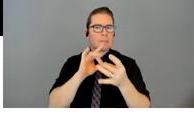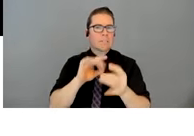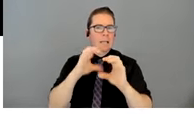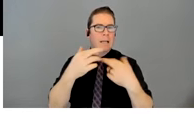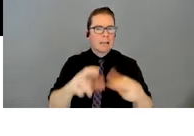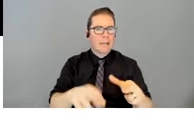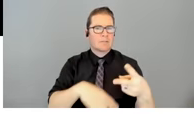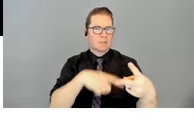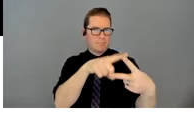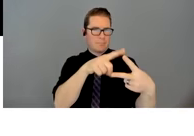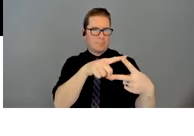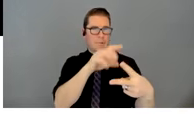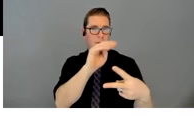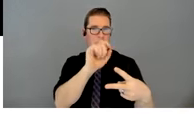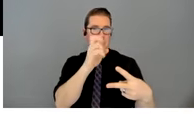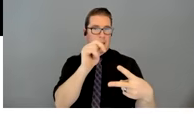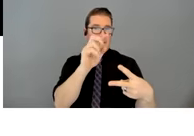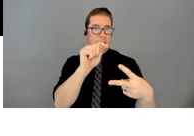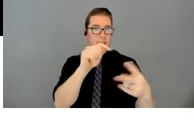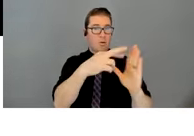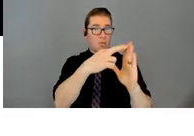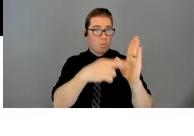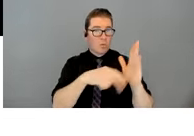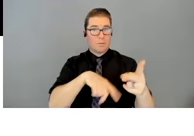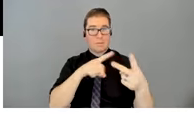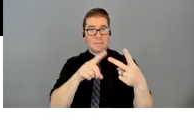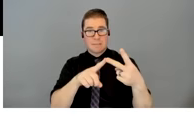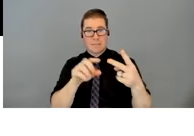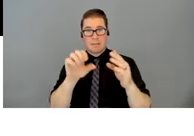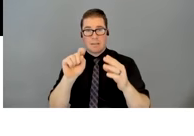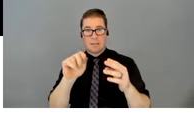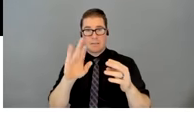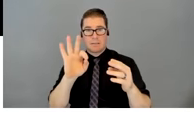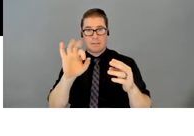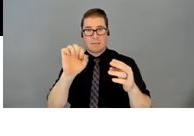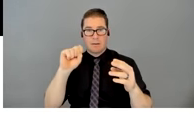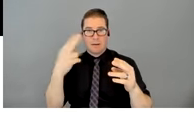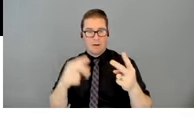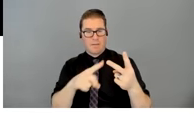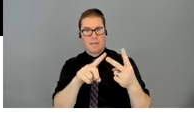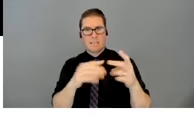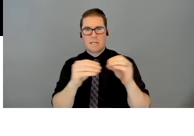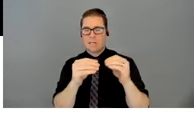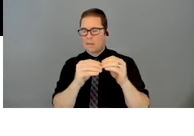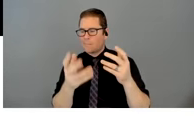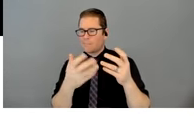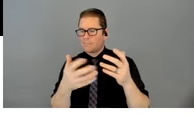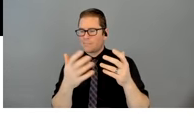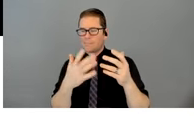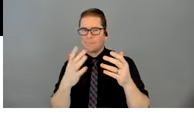For me, that's the big distinction. I don't think I'm being very clear right now, because you caught me off guard, Mary. I appreciate